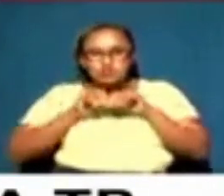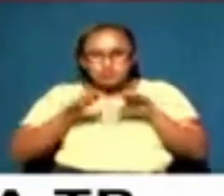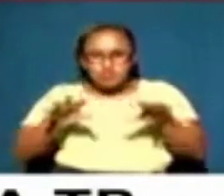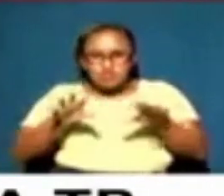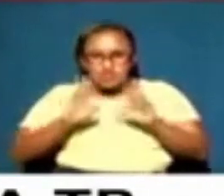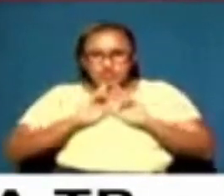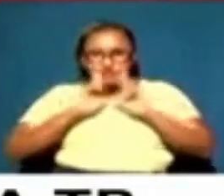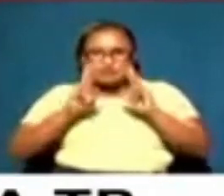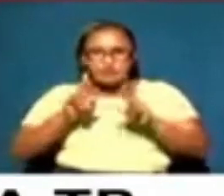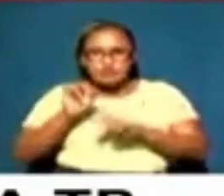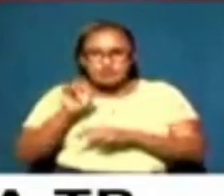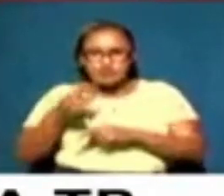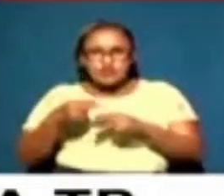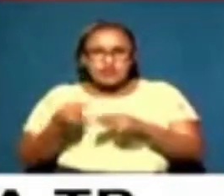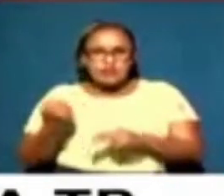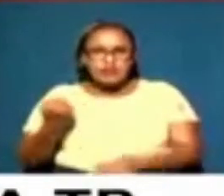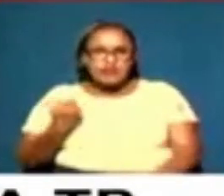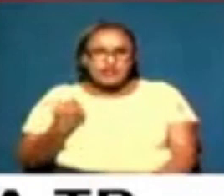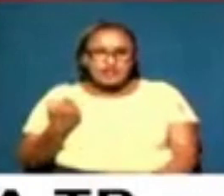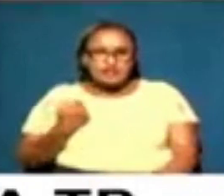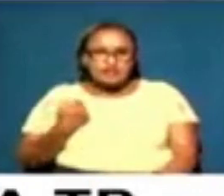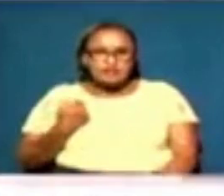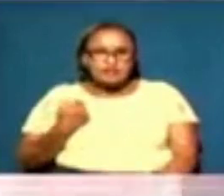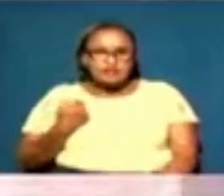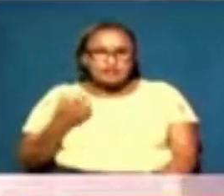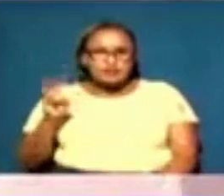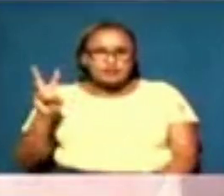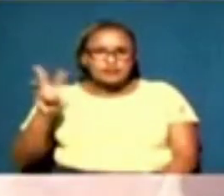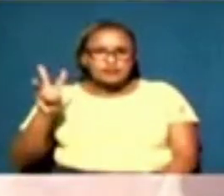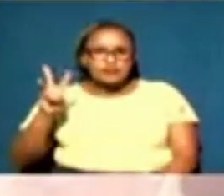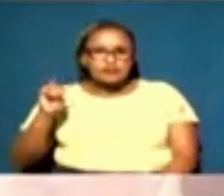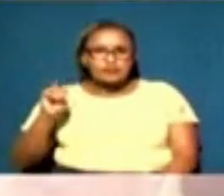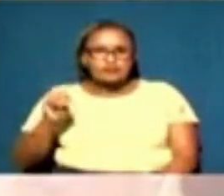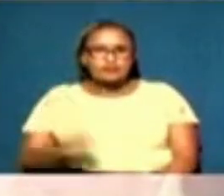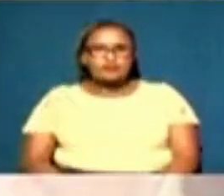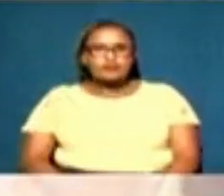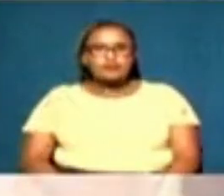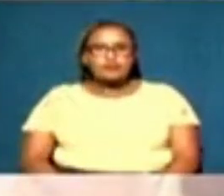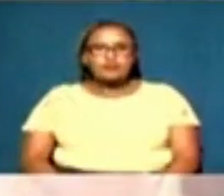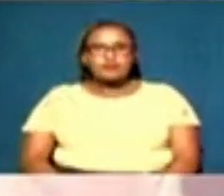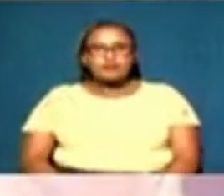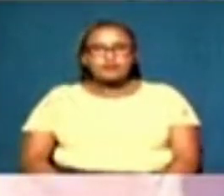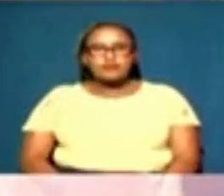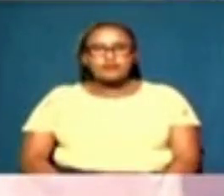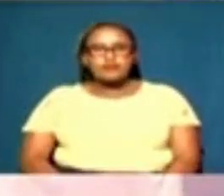Gerifo Otera, Inoro TV, retuari ya kwani wabui wa masharia.